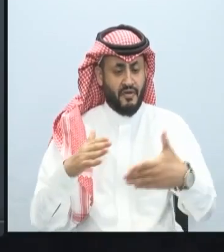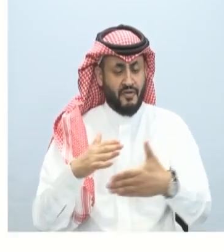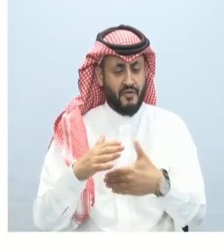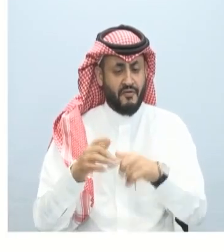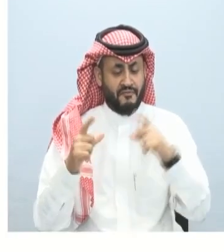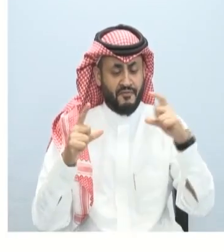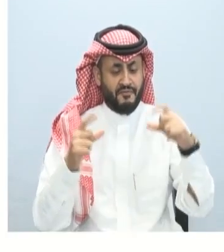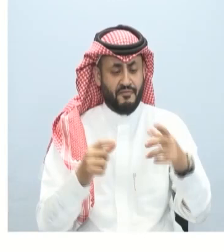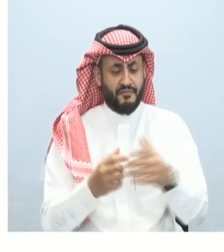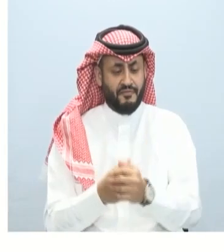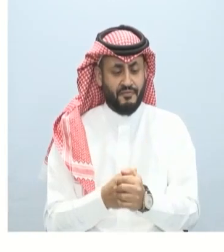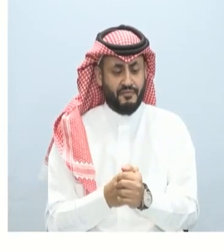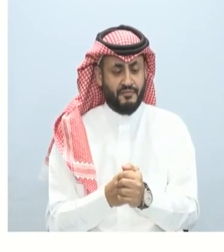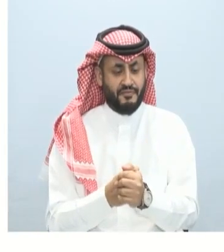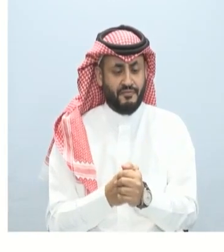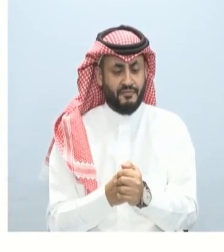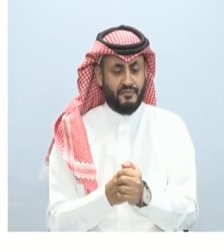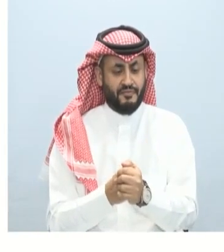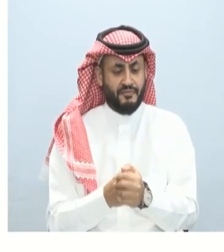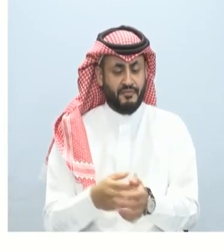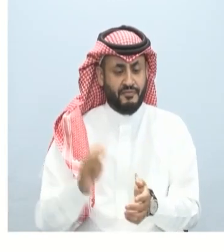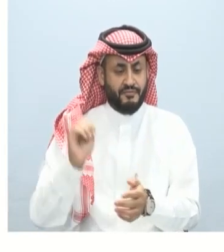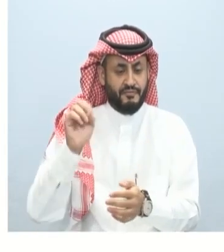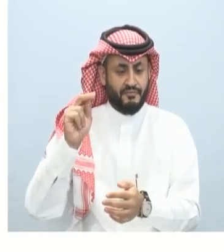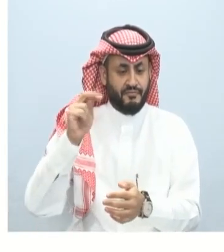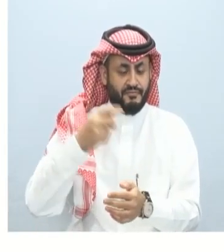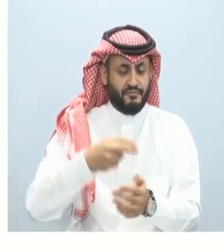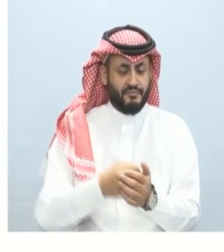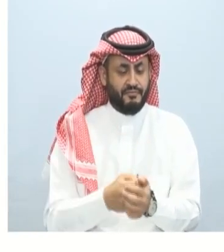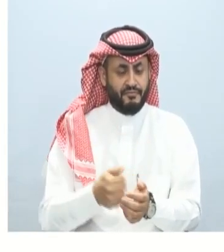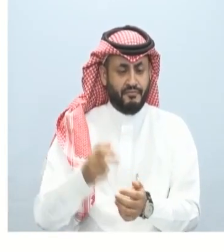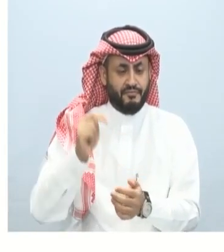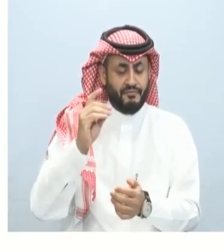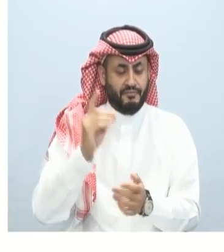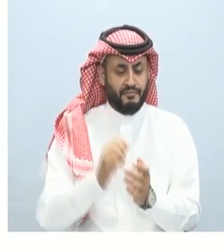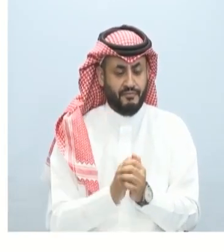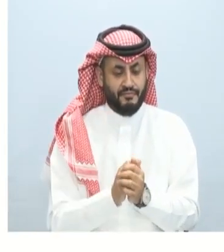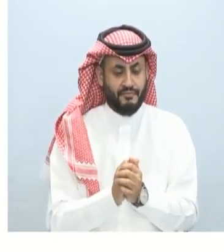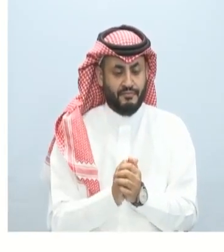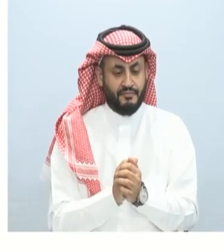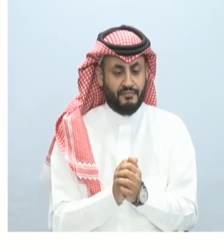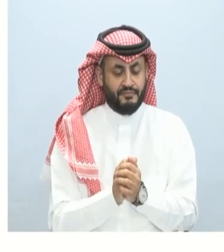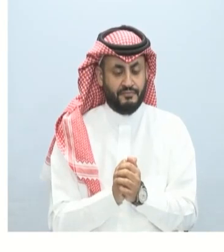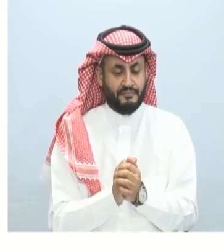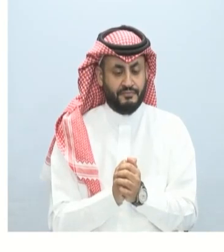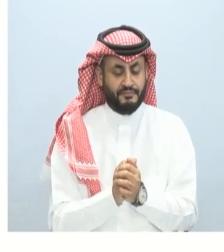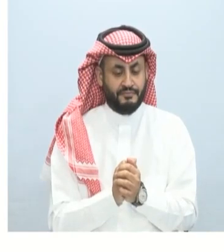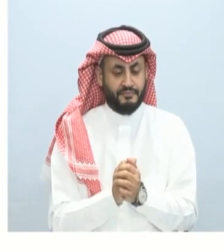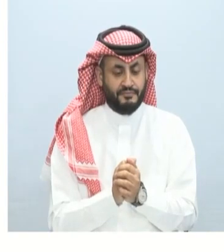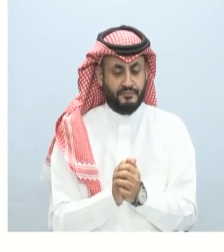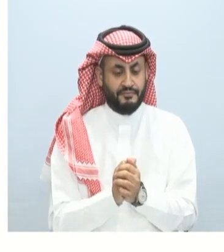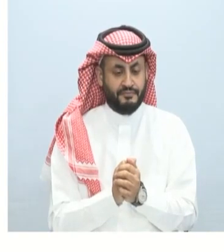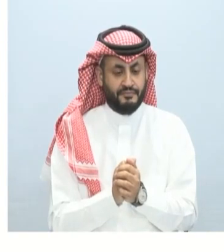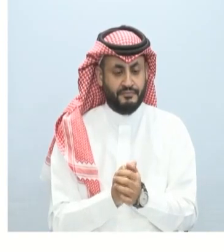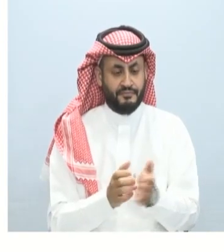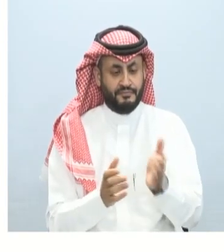say, Finding Nemo and The Lion King are animated films. Coming to our last